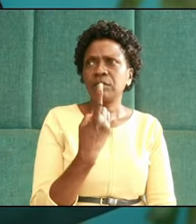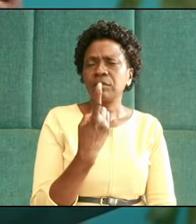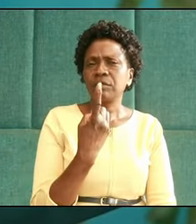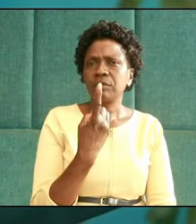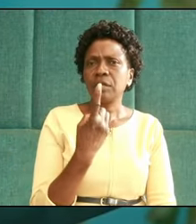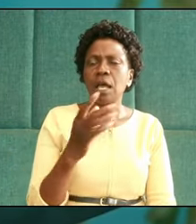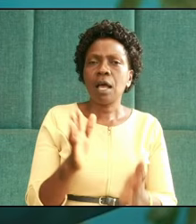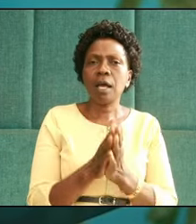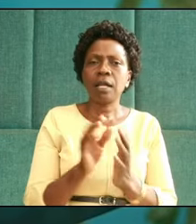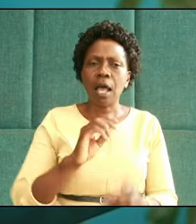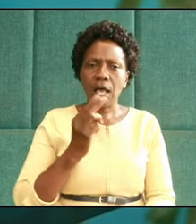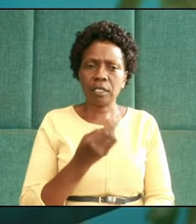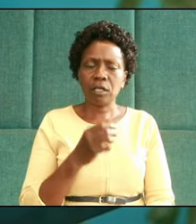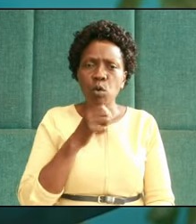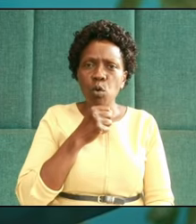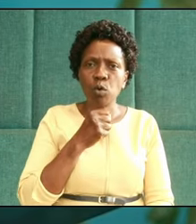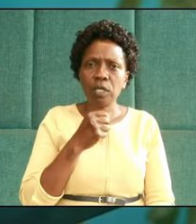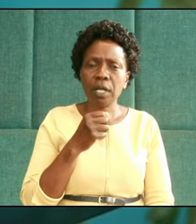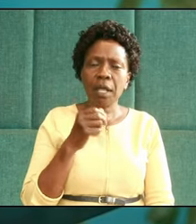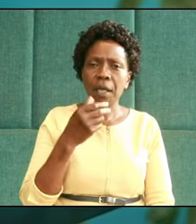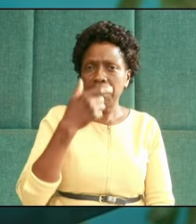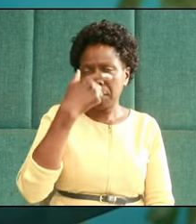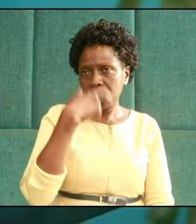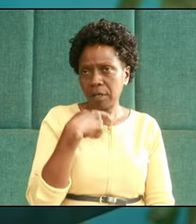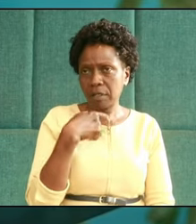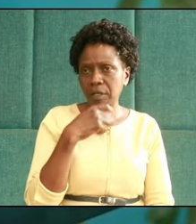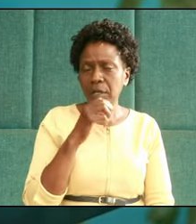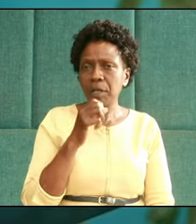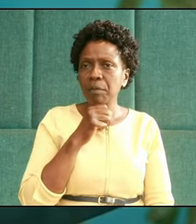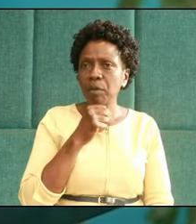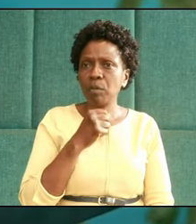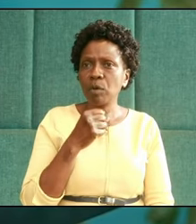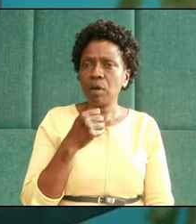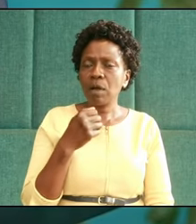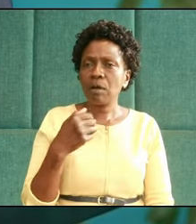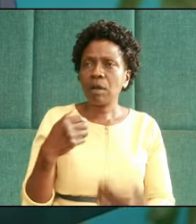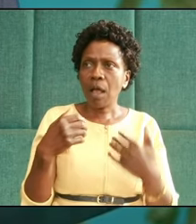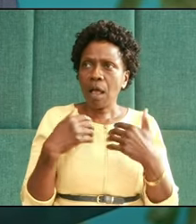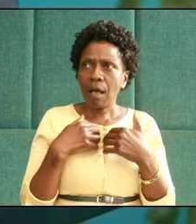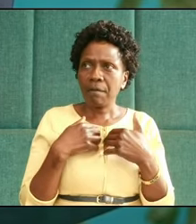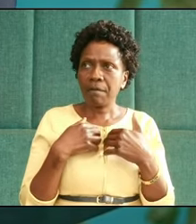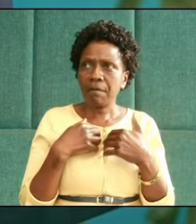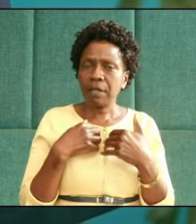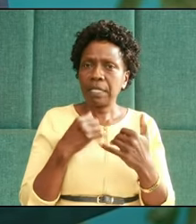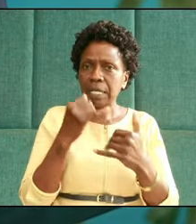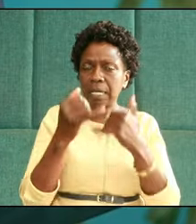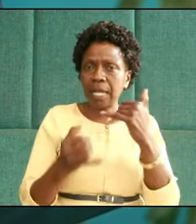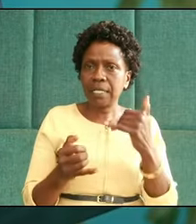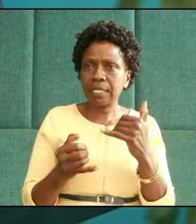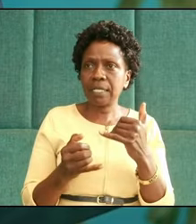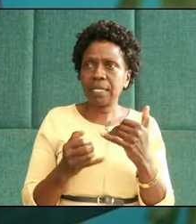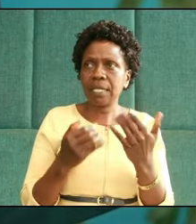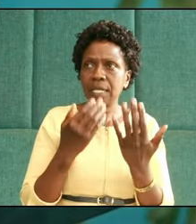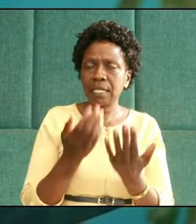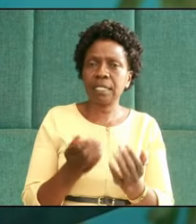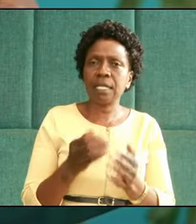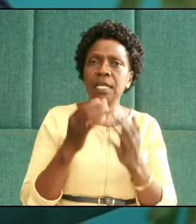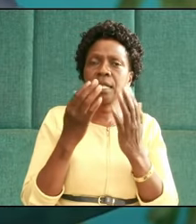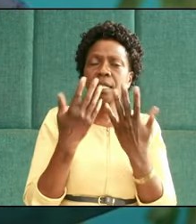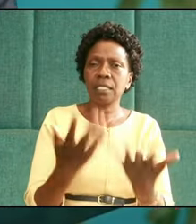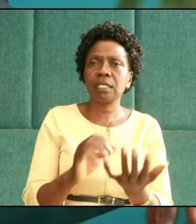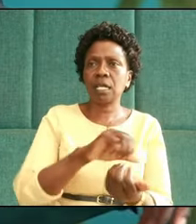last old people holding on to our house in the countryside. Things are changing. They are going to